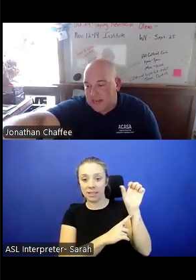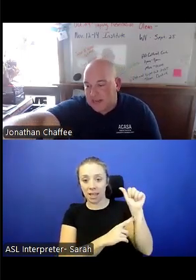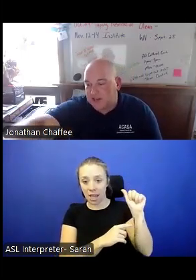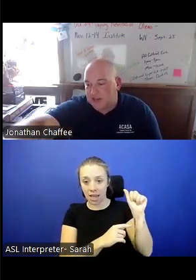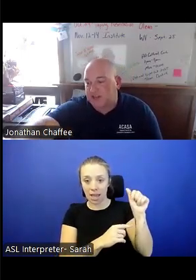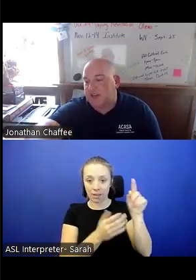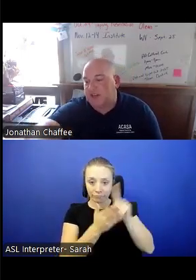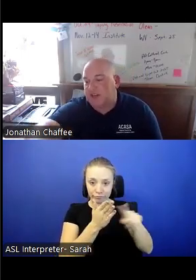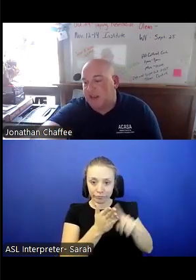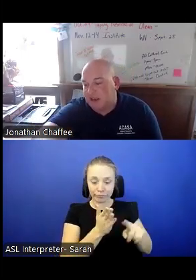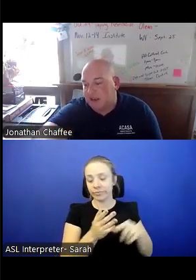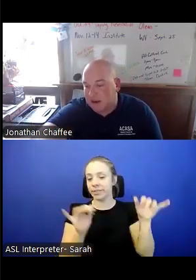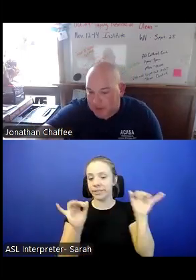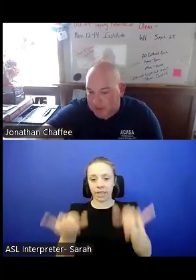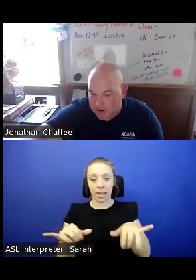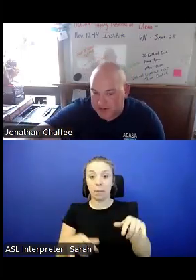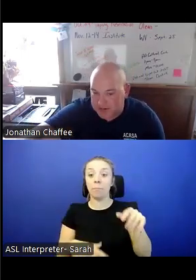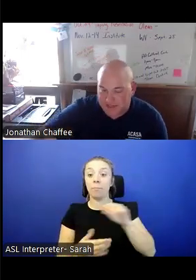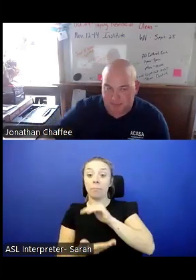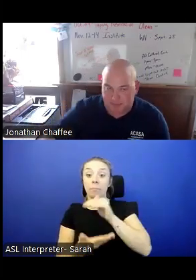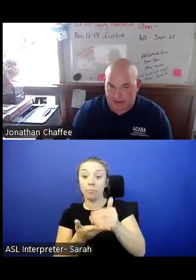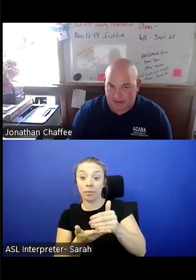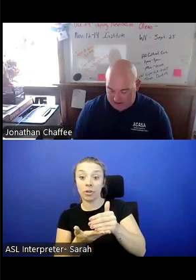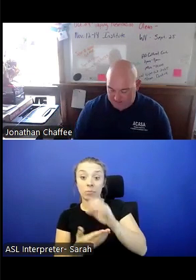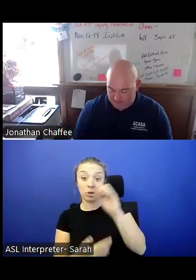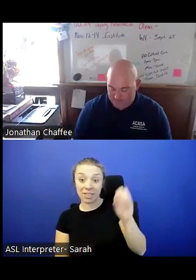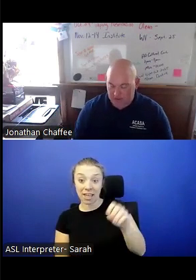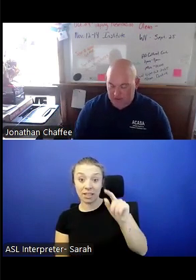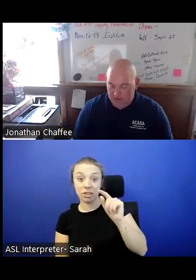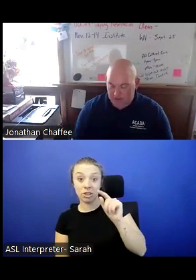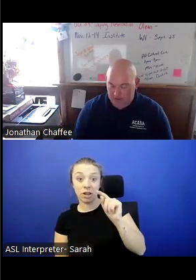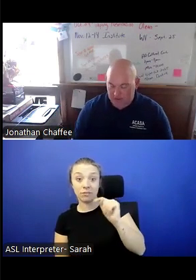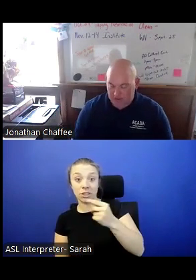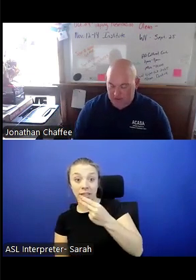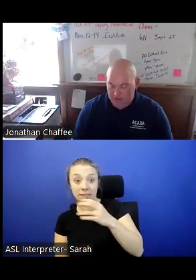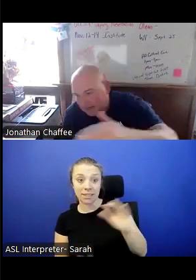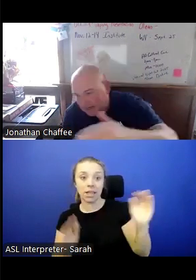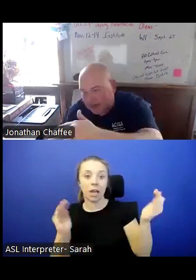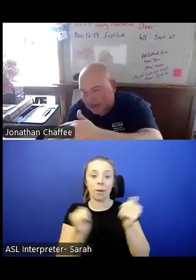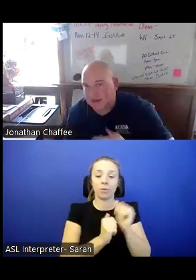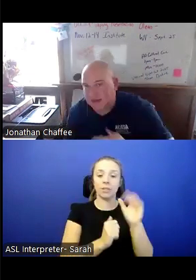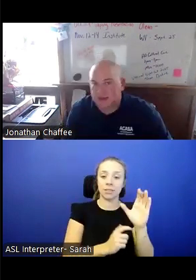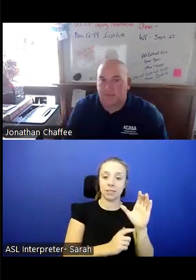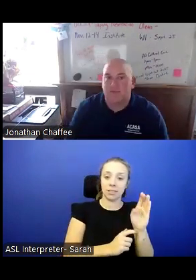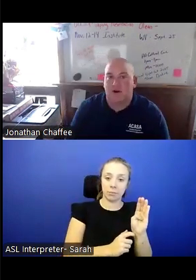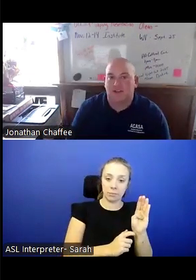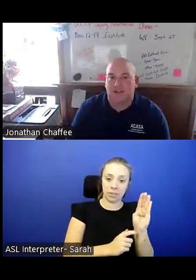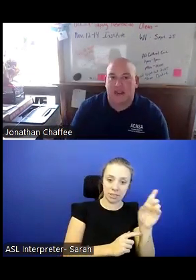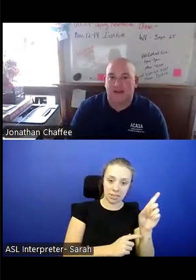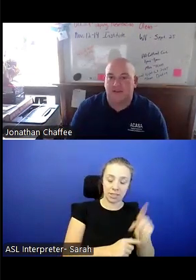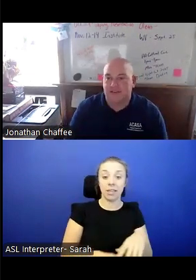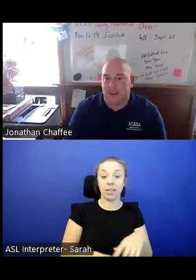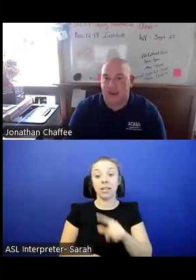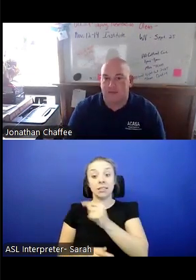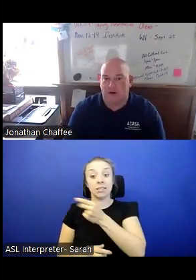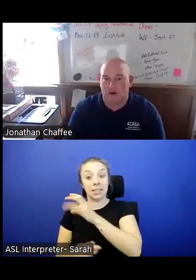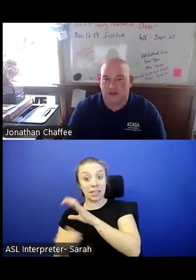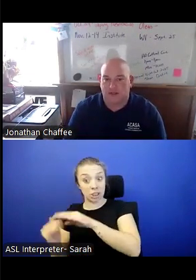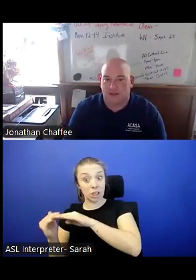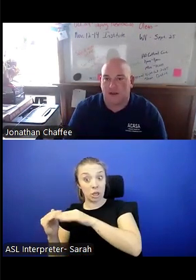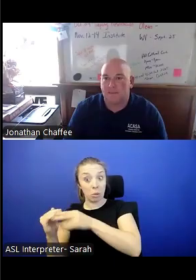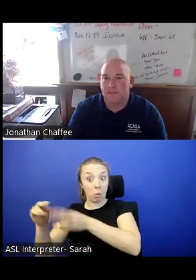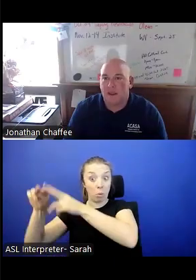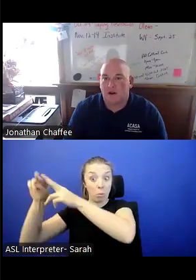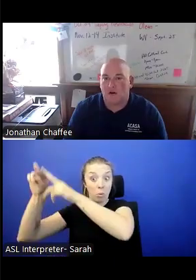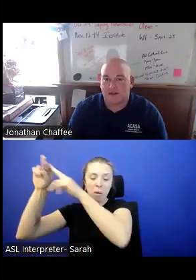of THC compared to CBD. So THC is on the rise, CBD has pretty much stayed the same